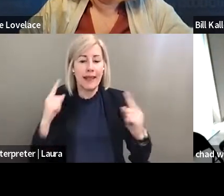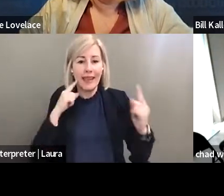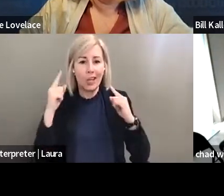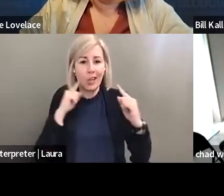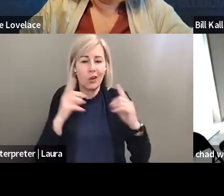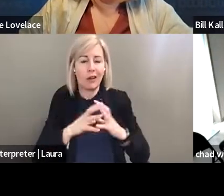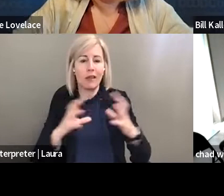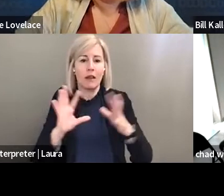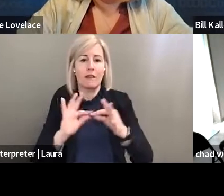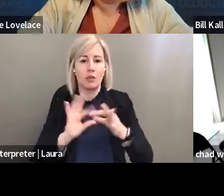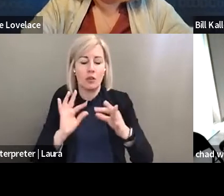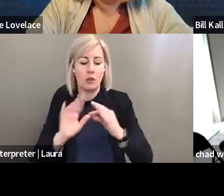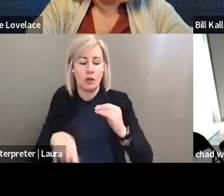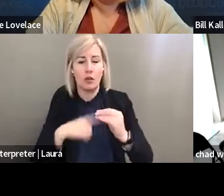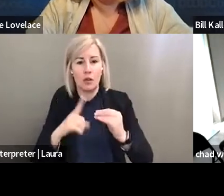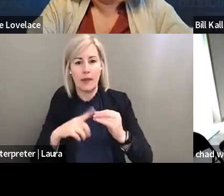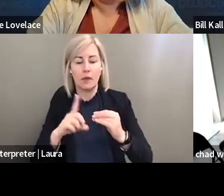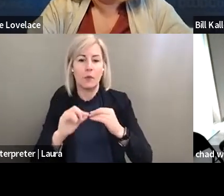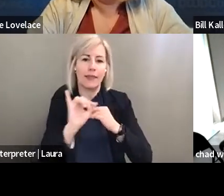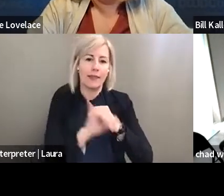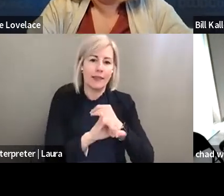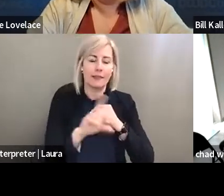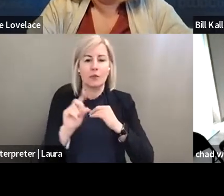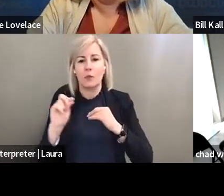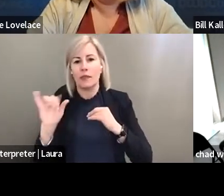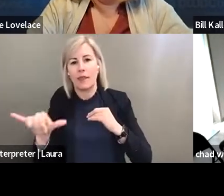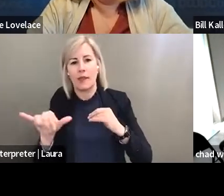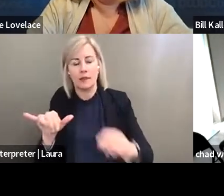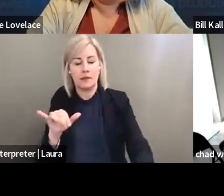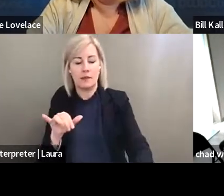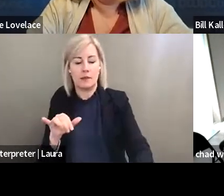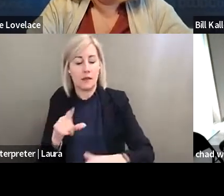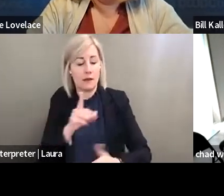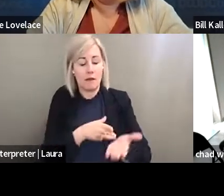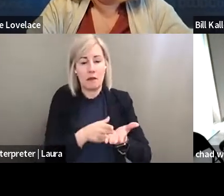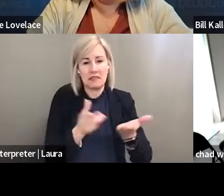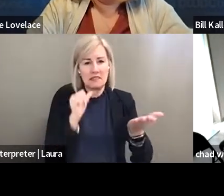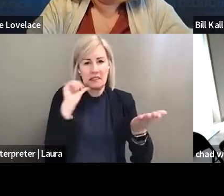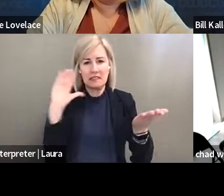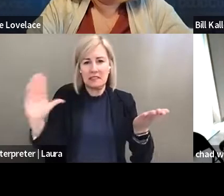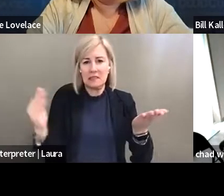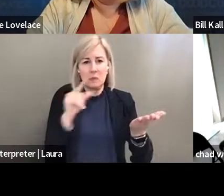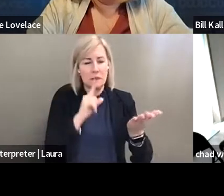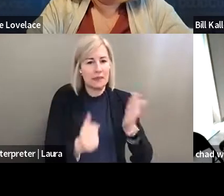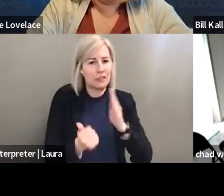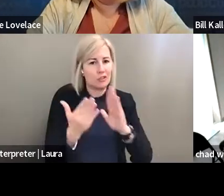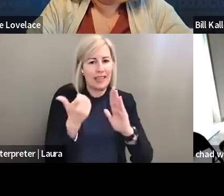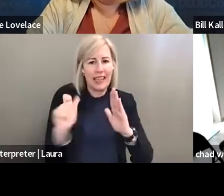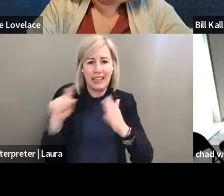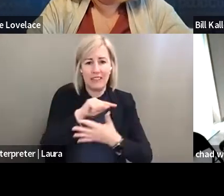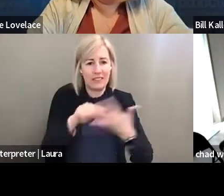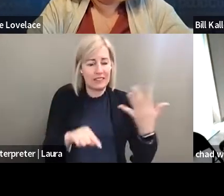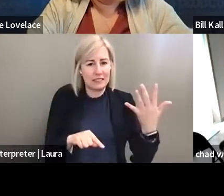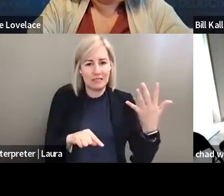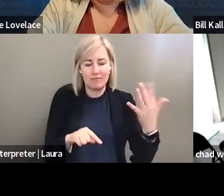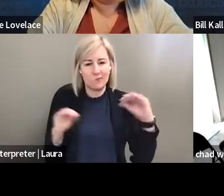talk about doing this or that. And honestly, there's a lot of it that it doesn't seem to really address any of this stuff. You know,